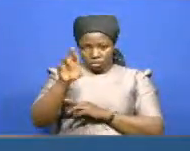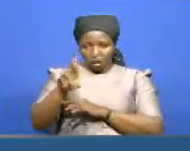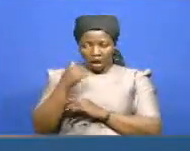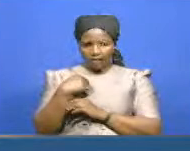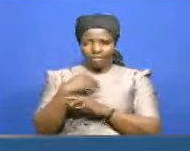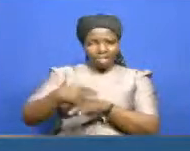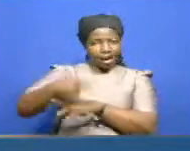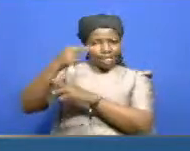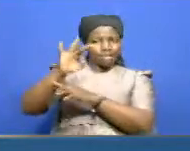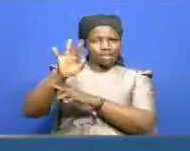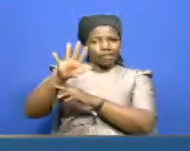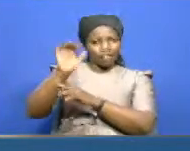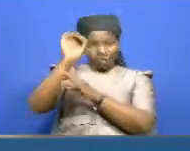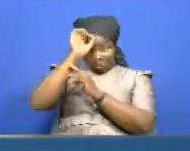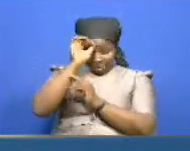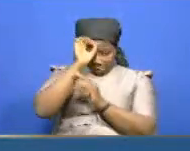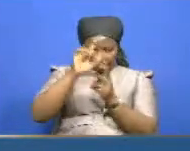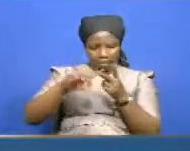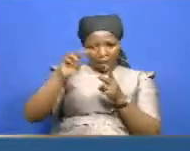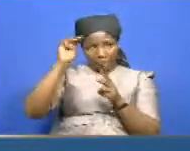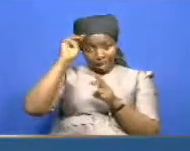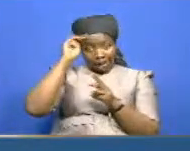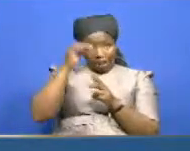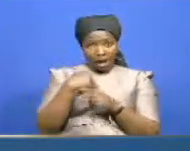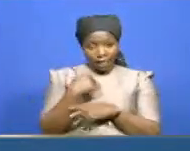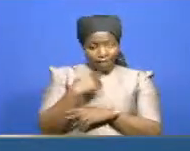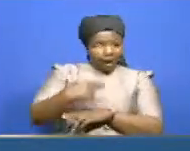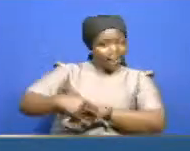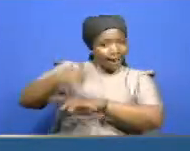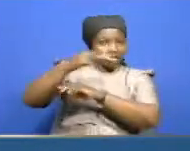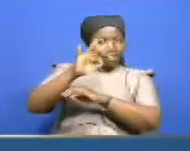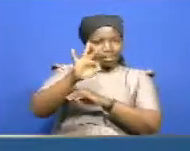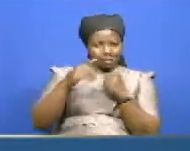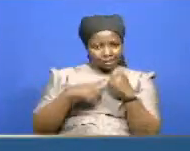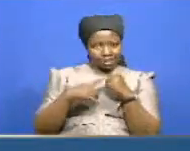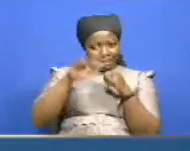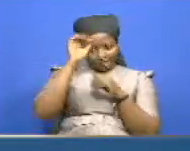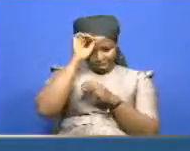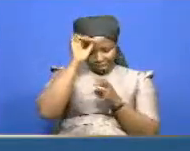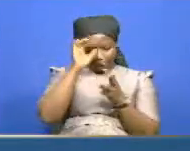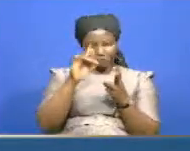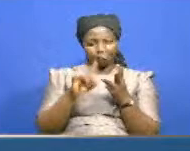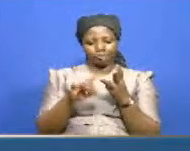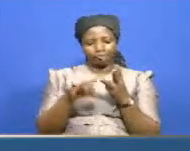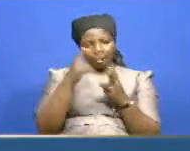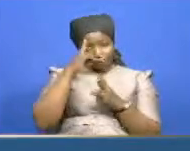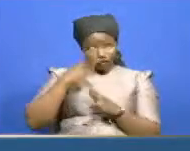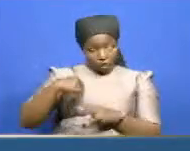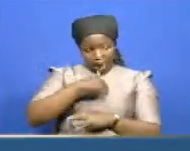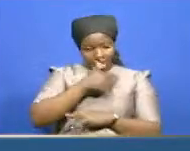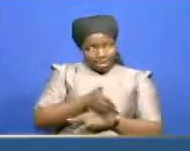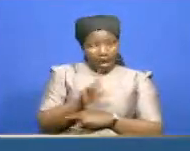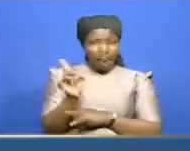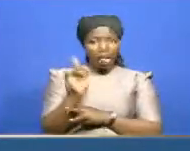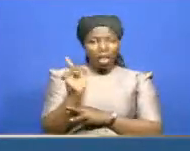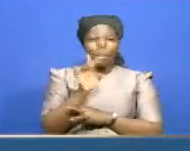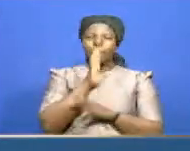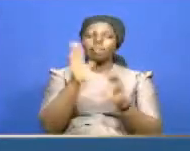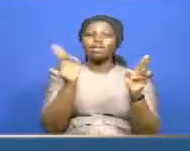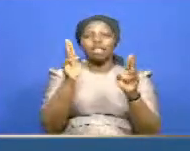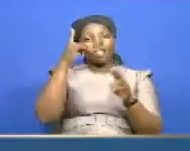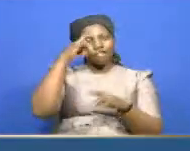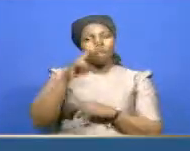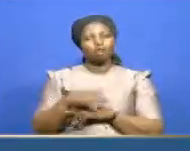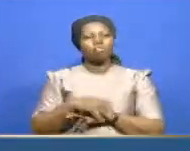35 degrees Celsius. Mandera will experience highs of 36 degrees Celsius. And for us in the capital, be prepared for highs